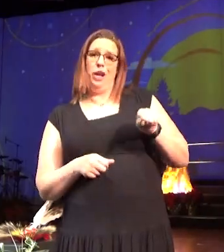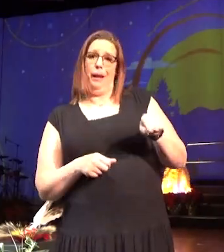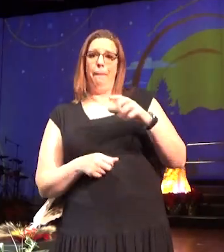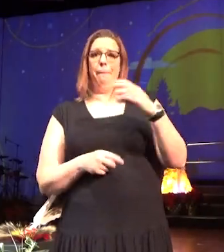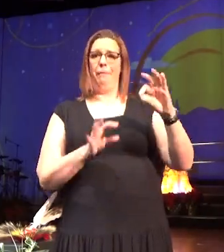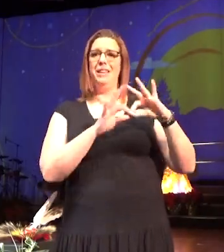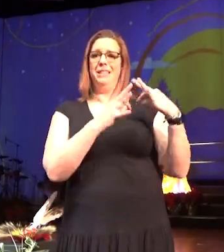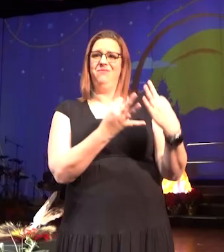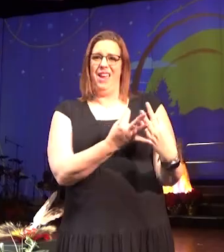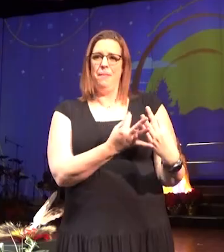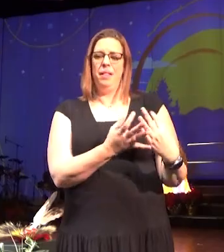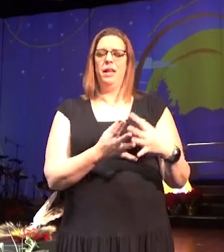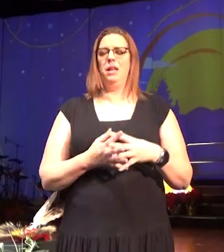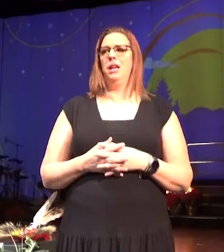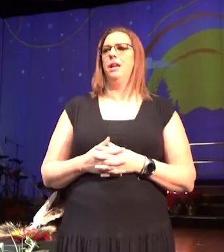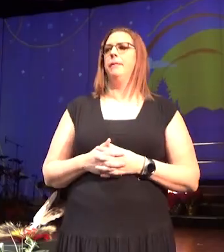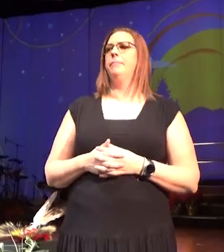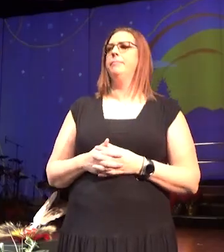as well.